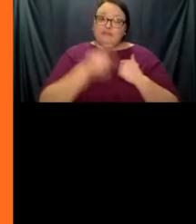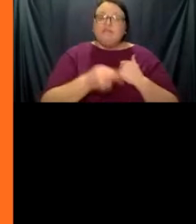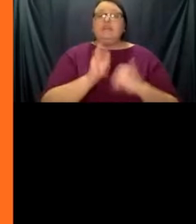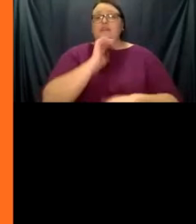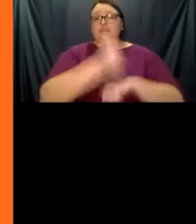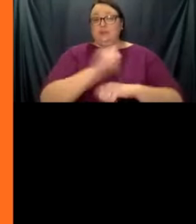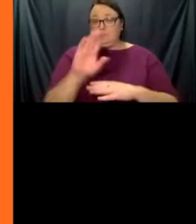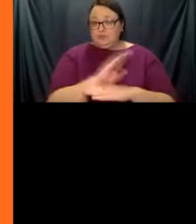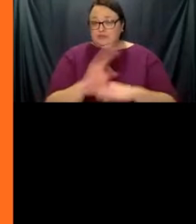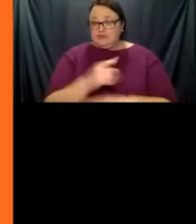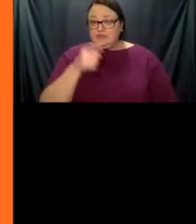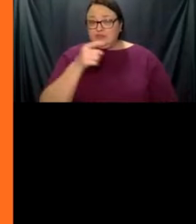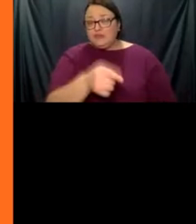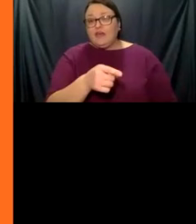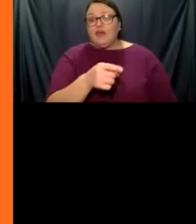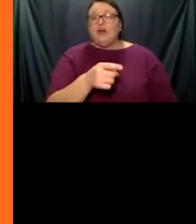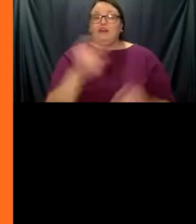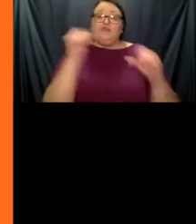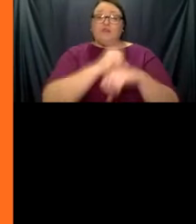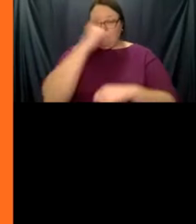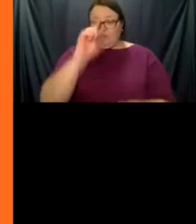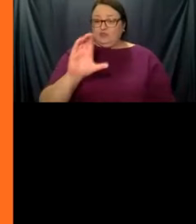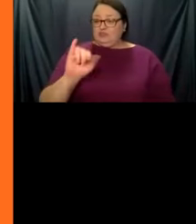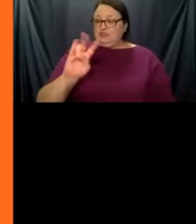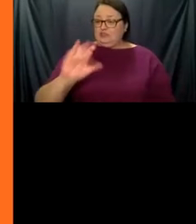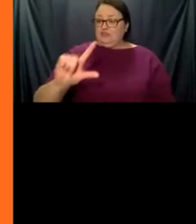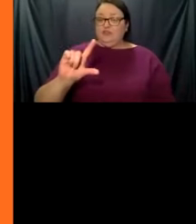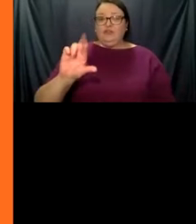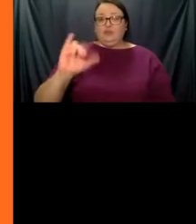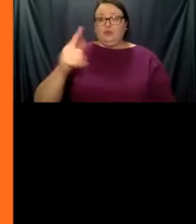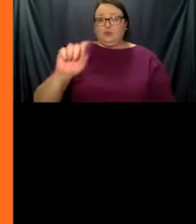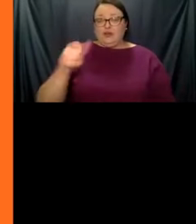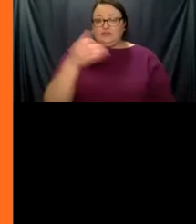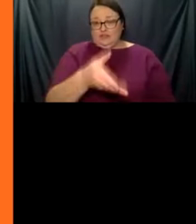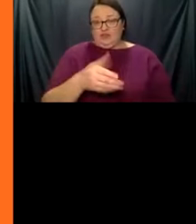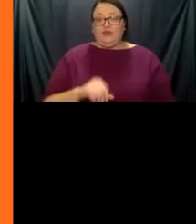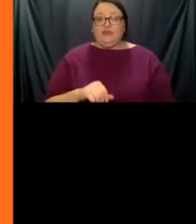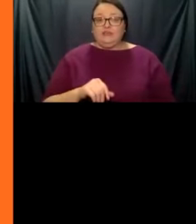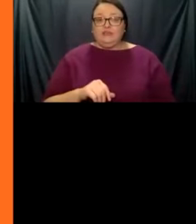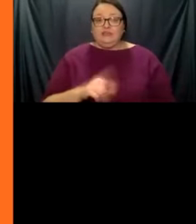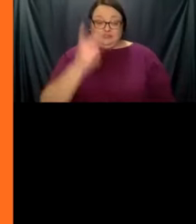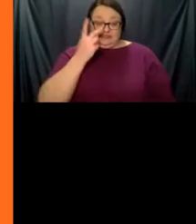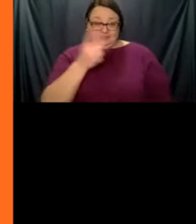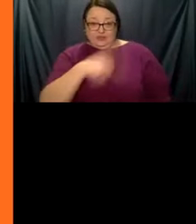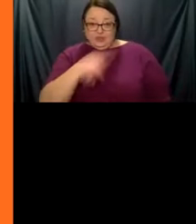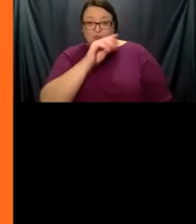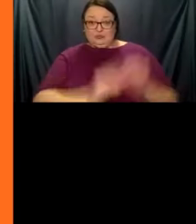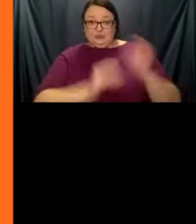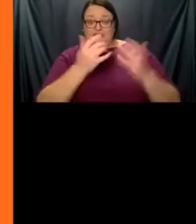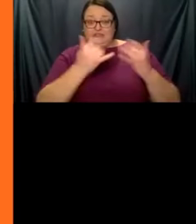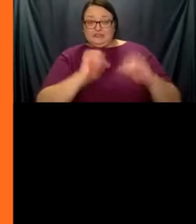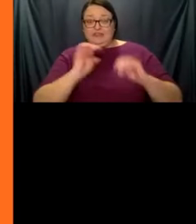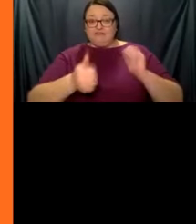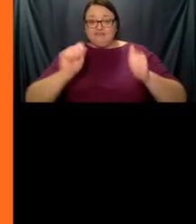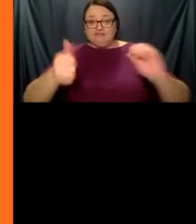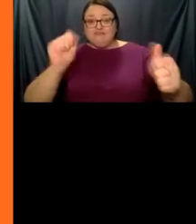Ese negocio ayuda a presentar la historia de esta comunidad.